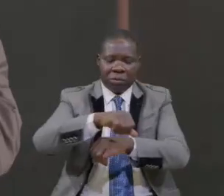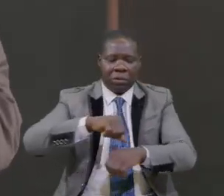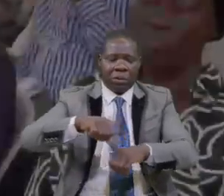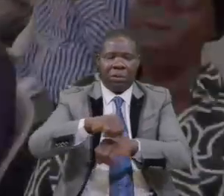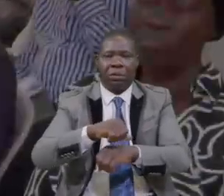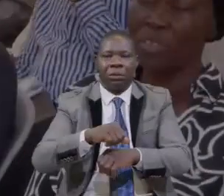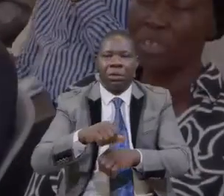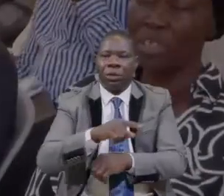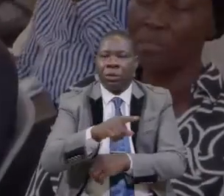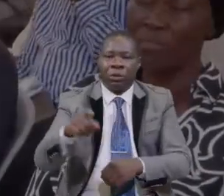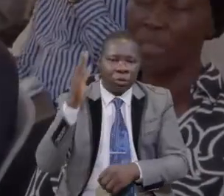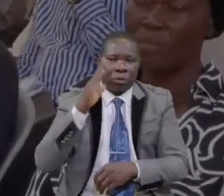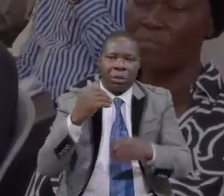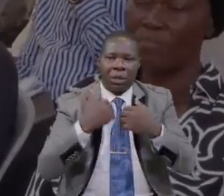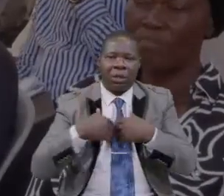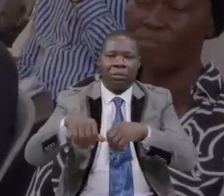have anointing.